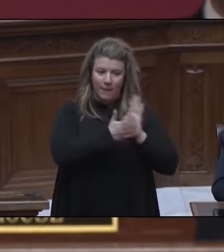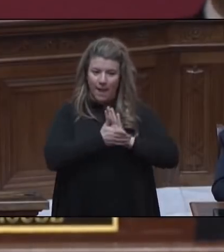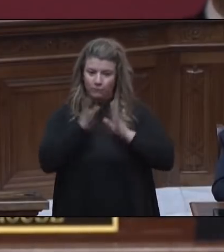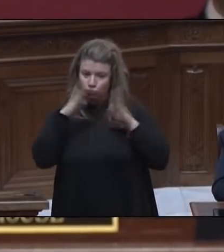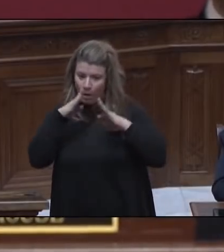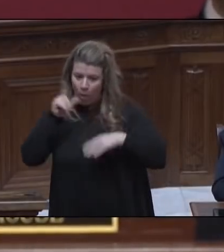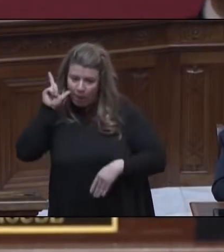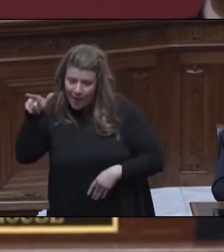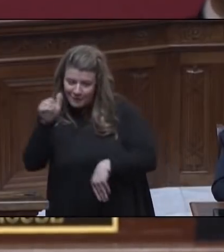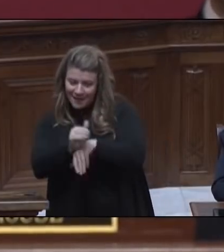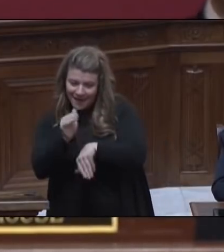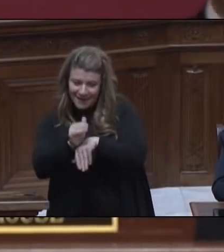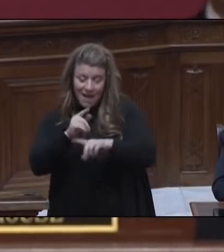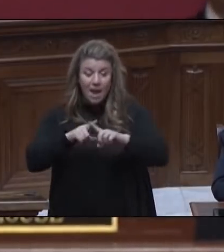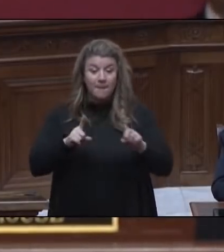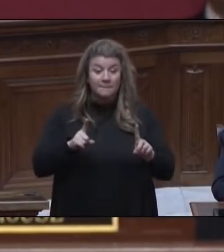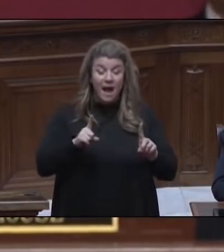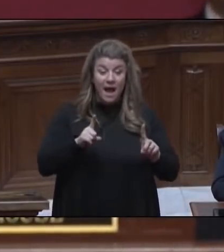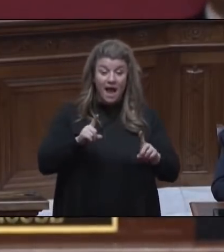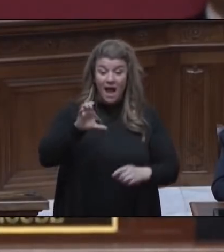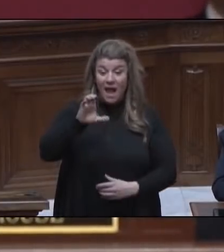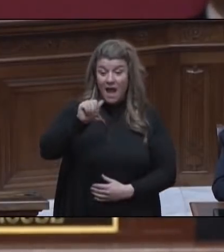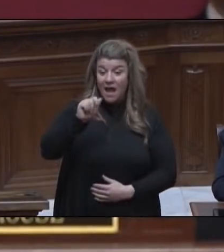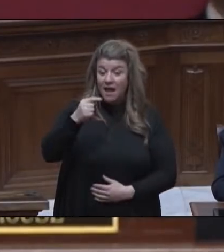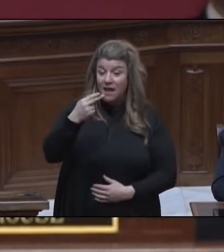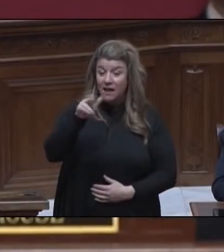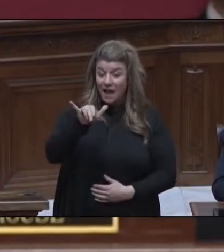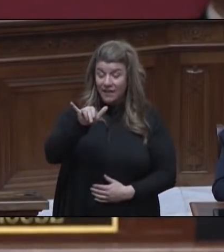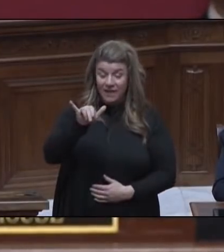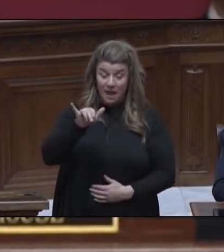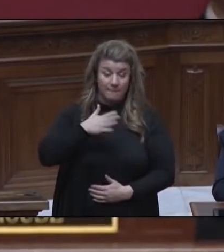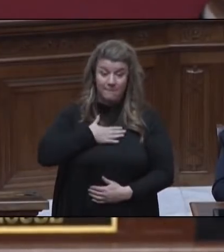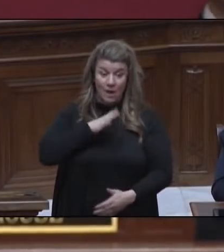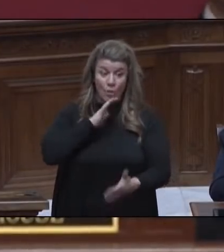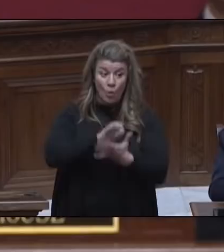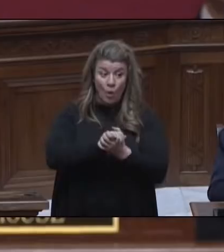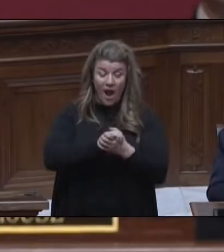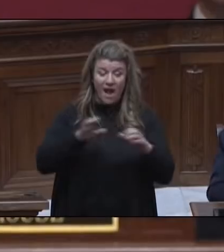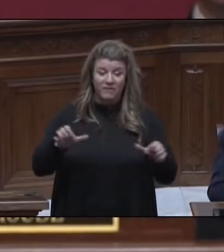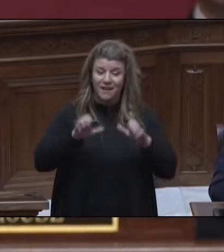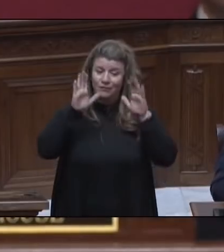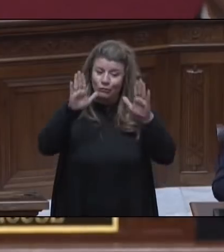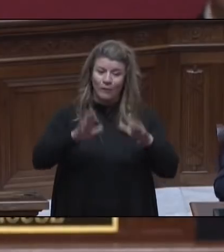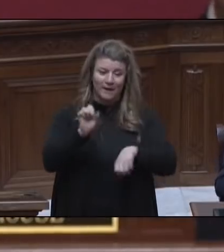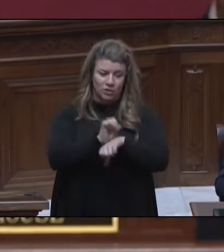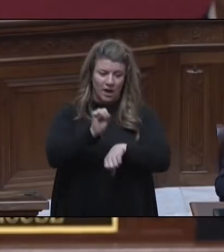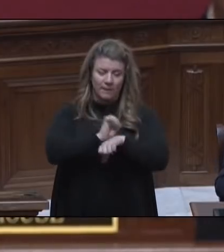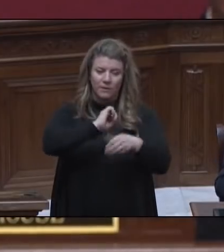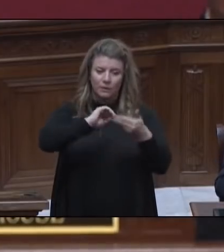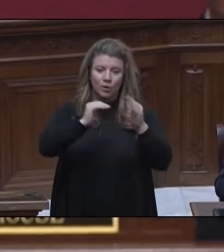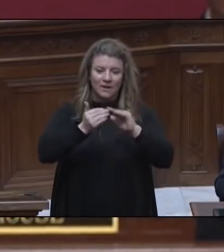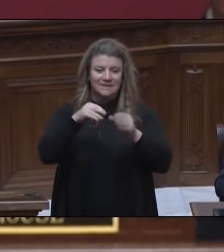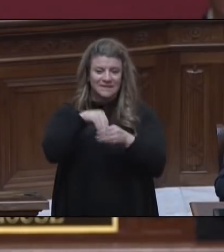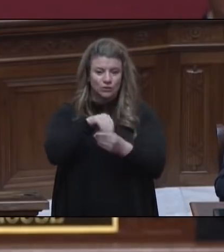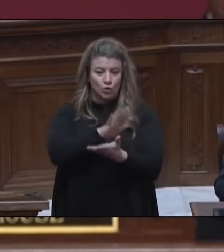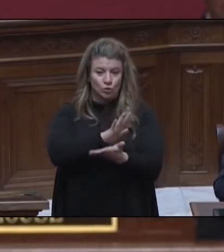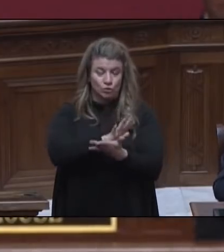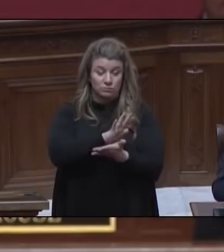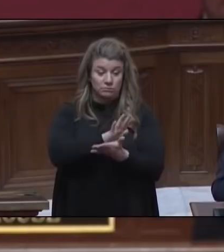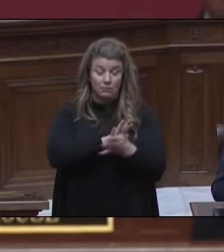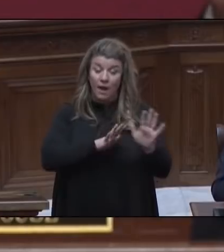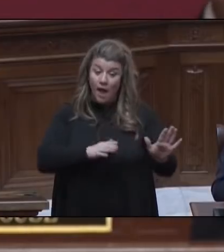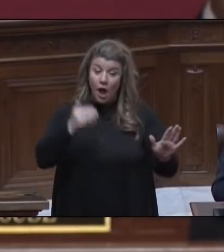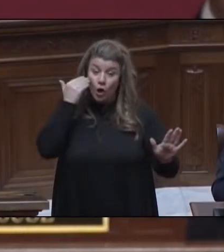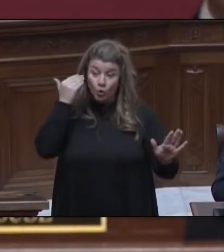tonight. But Kathy has really done an amazing job with communities and schools. And you know